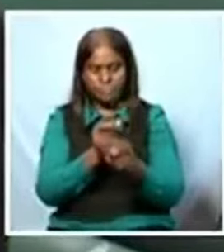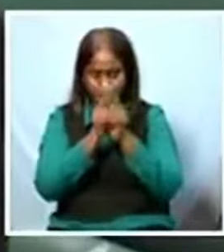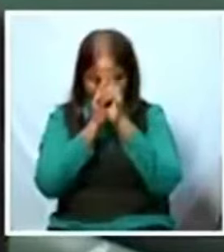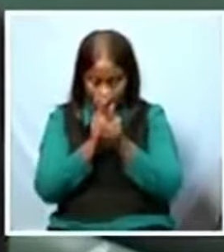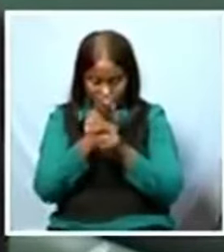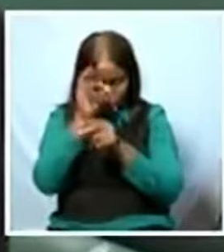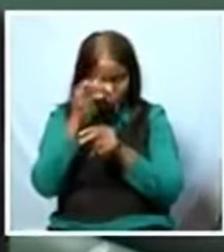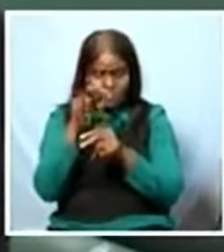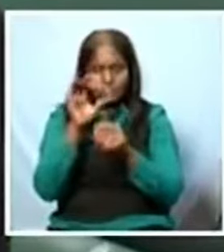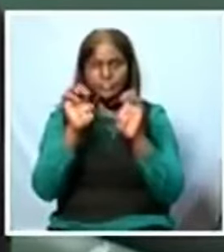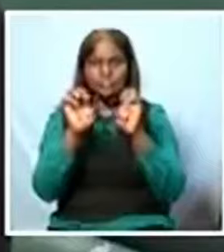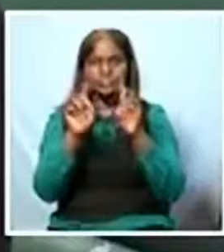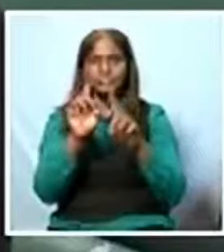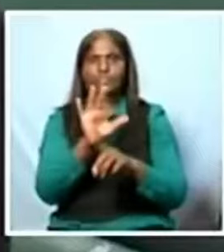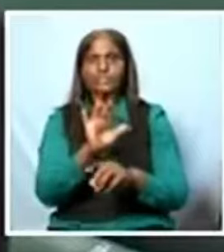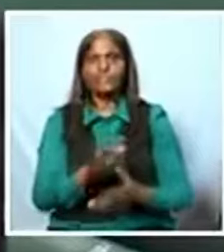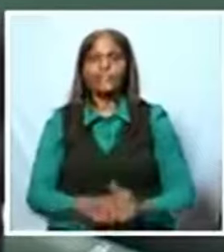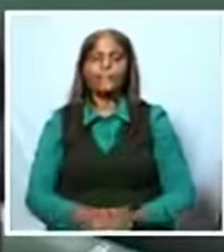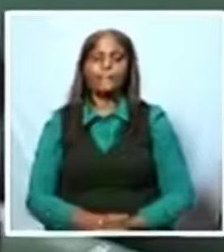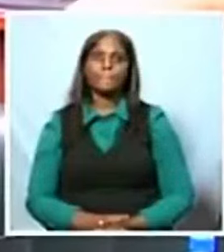Honorable Minister of Education.